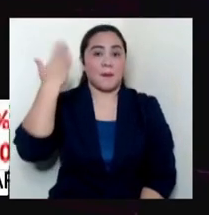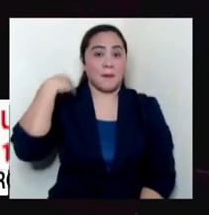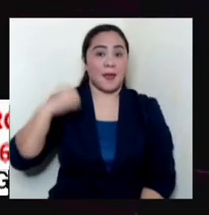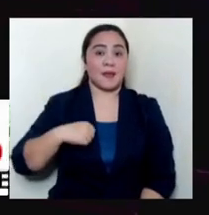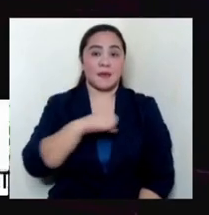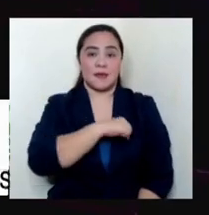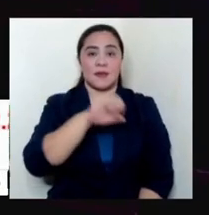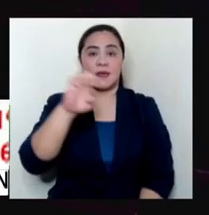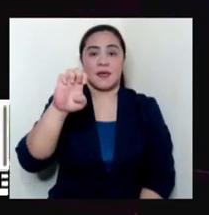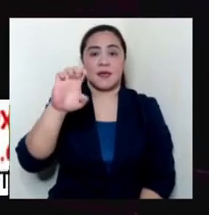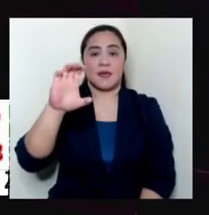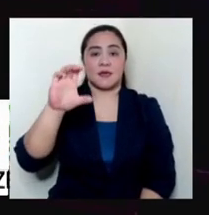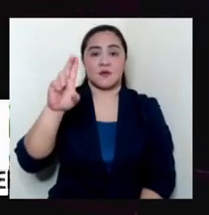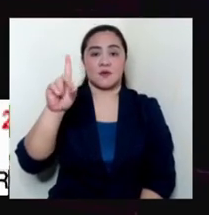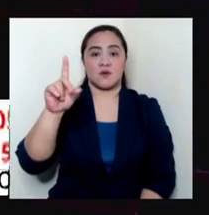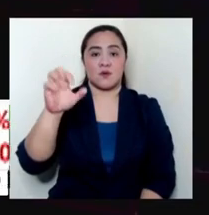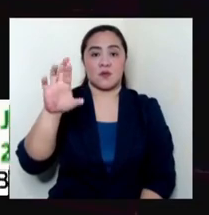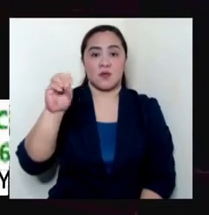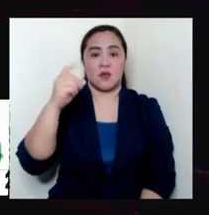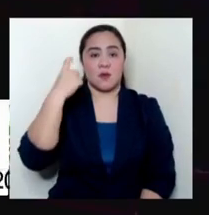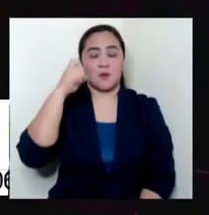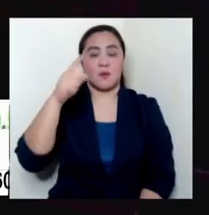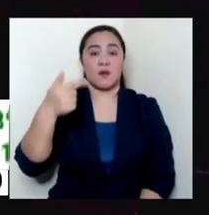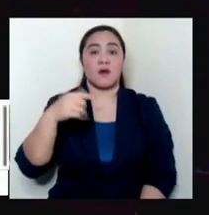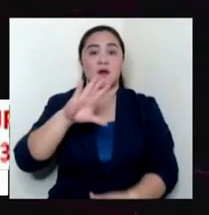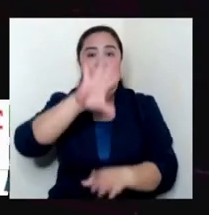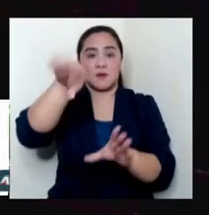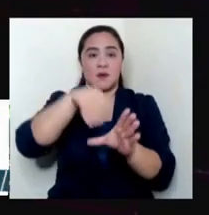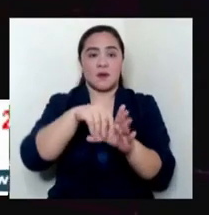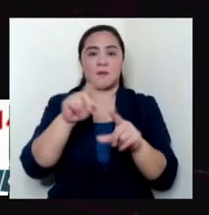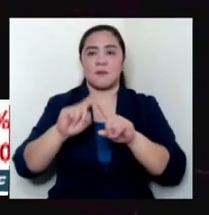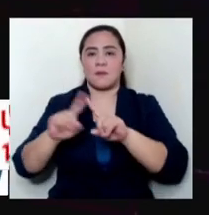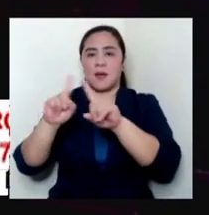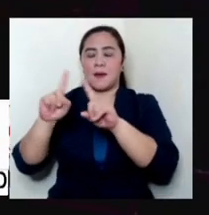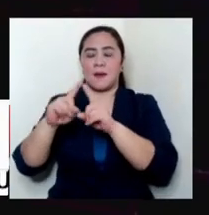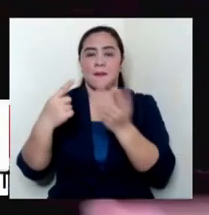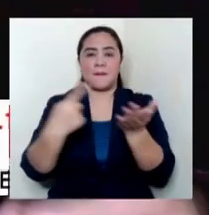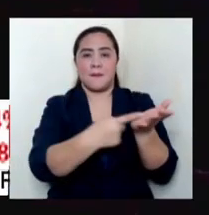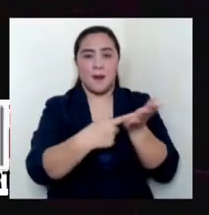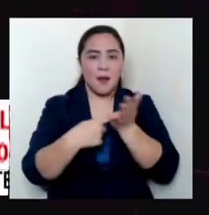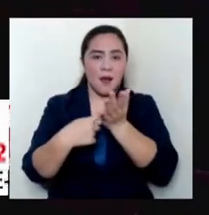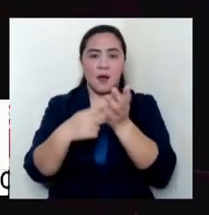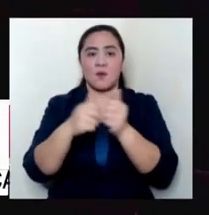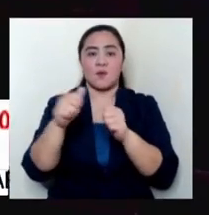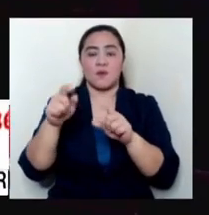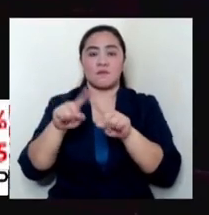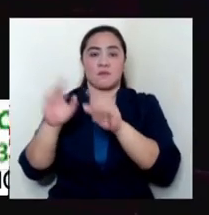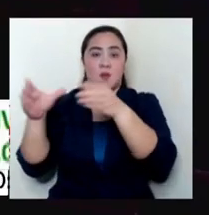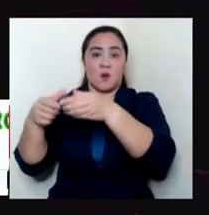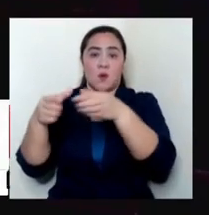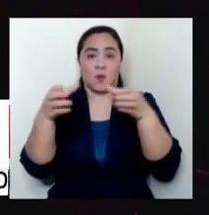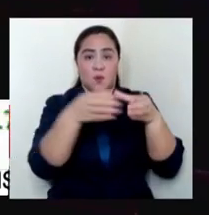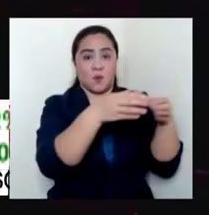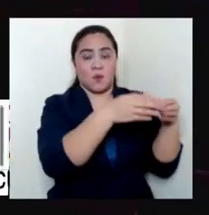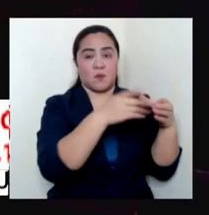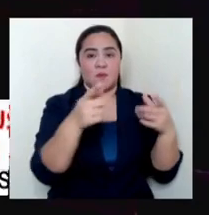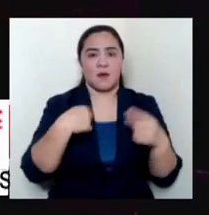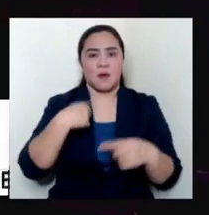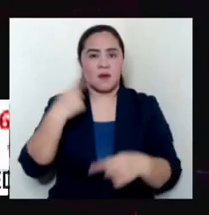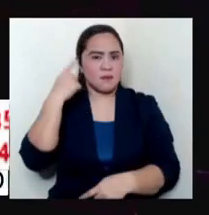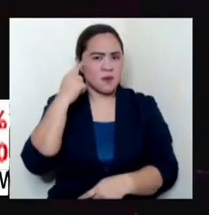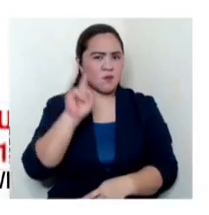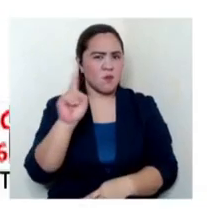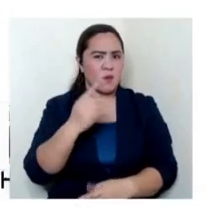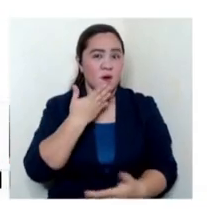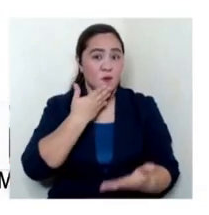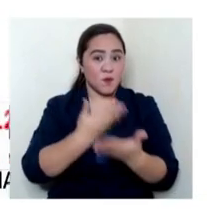Escudero has been included as a guest candidate in several senatorial slates. But is that really a good thing? Governor Escudero